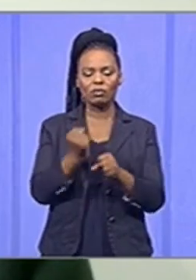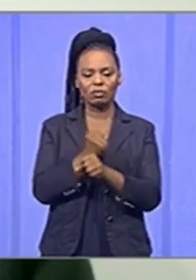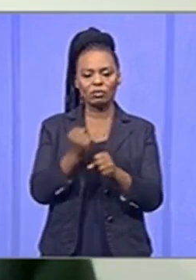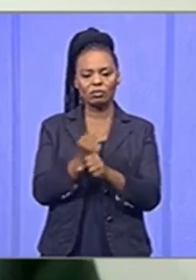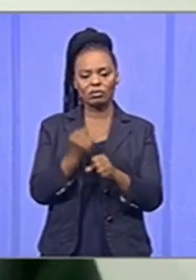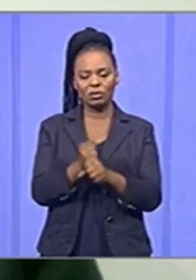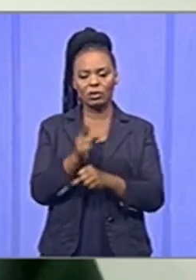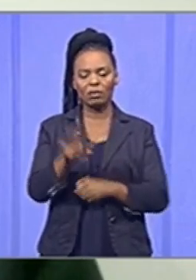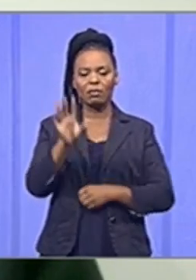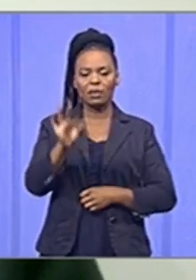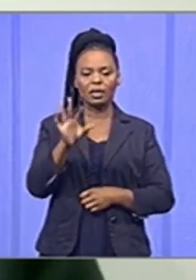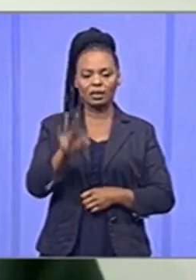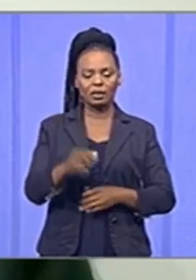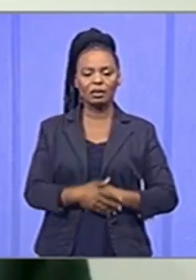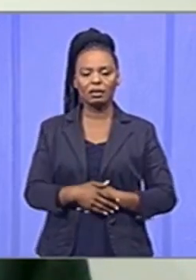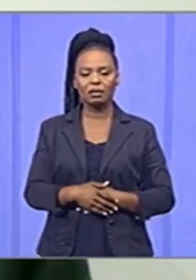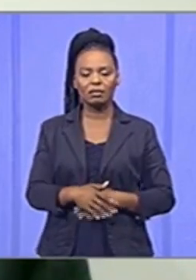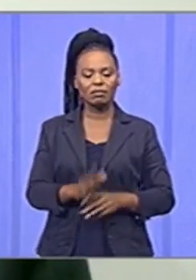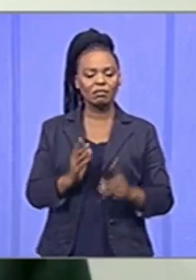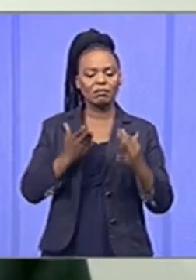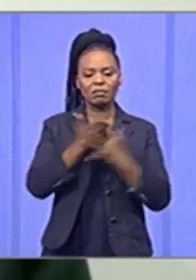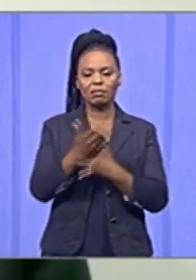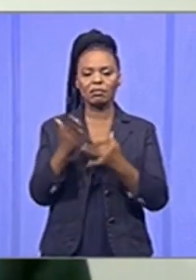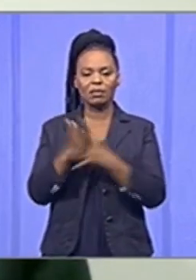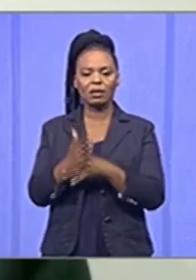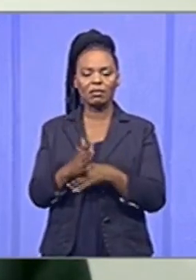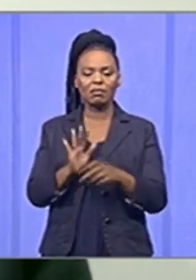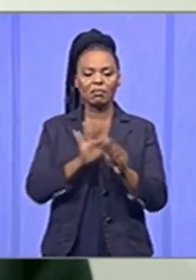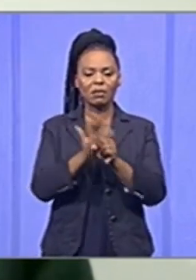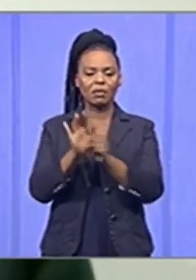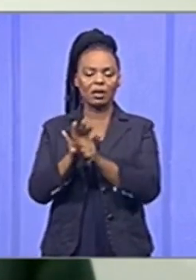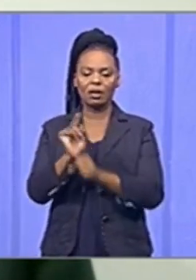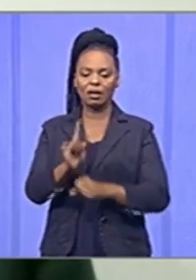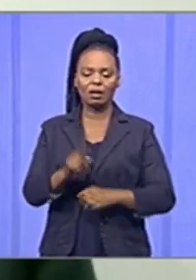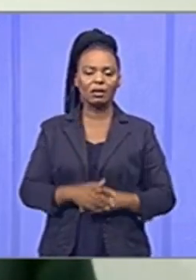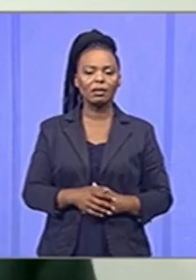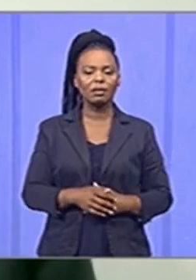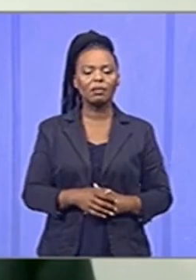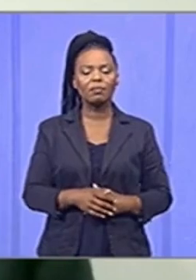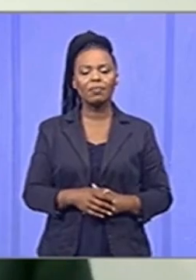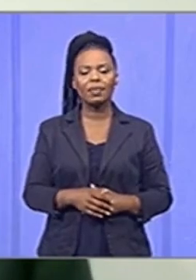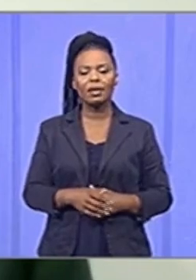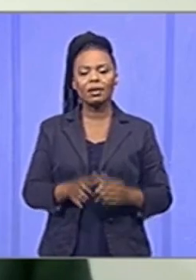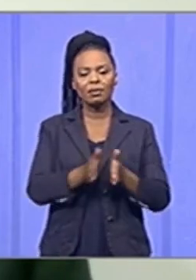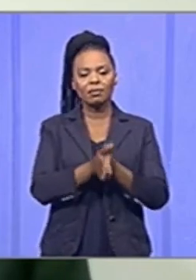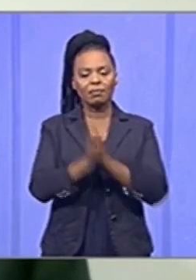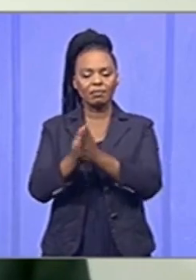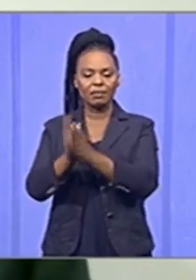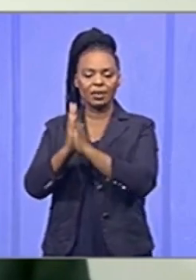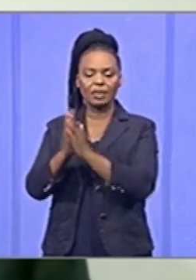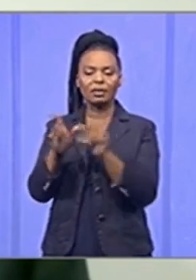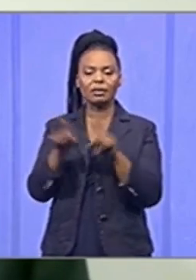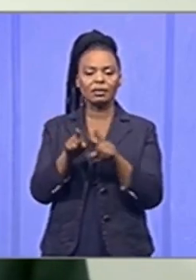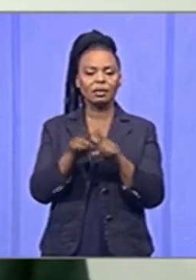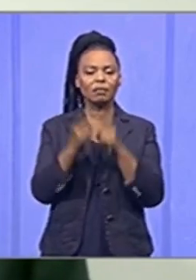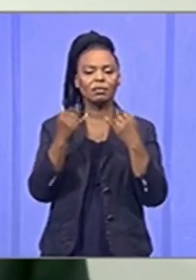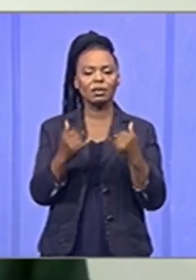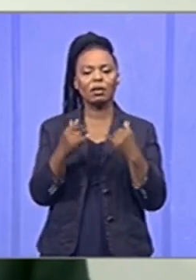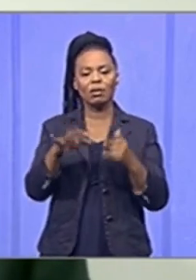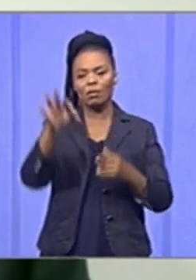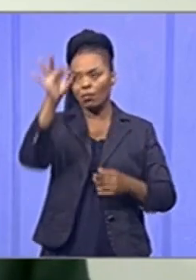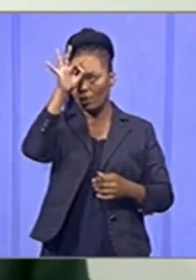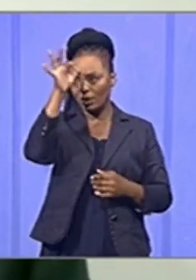want to operate like normal. And we urge the law